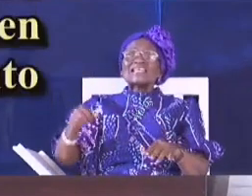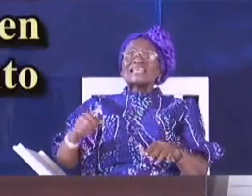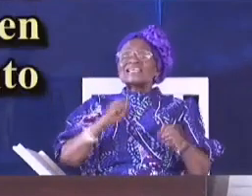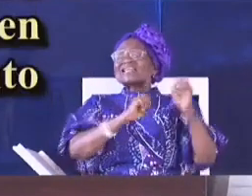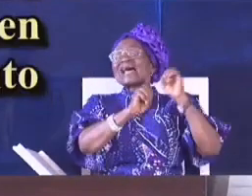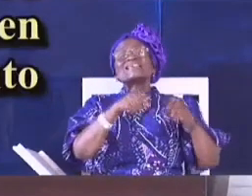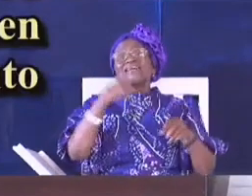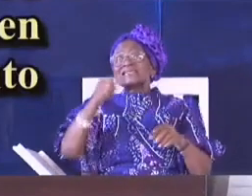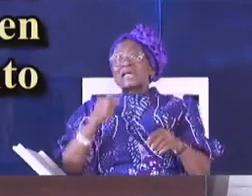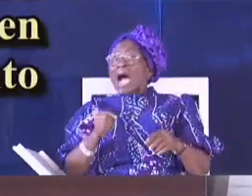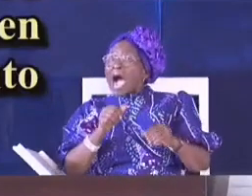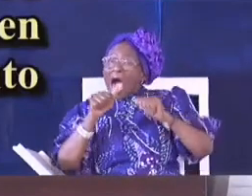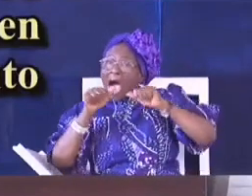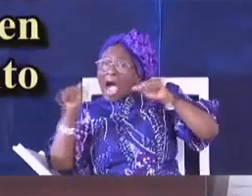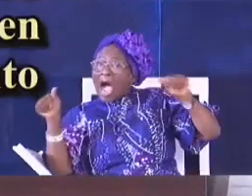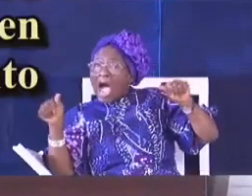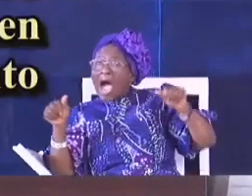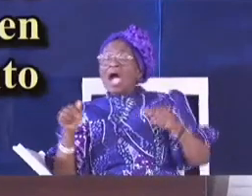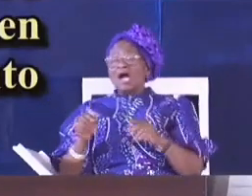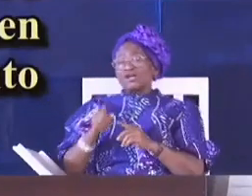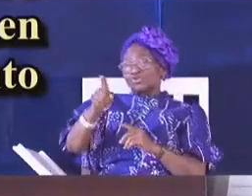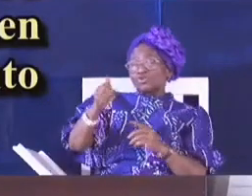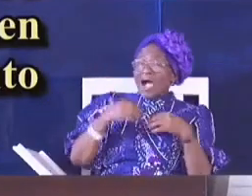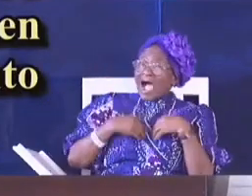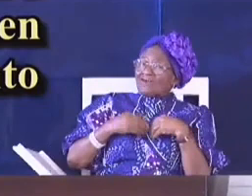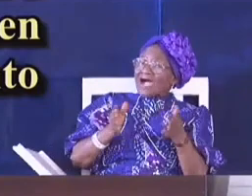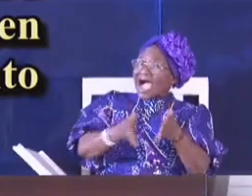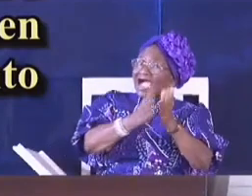you have asked a hard thing.